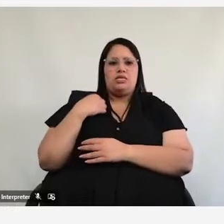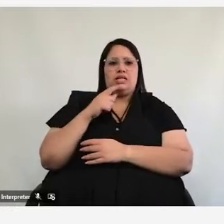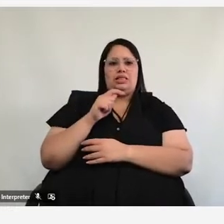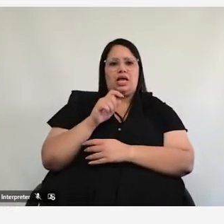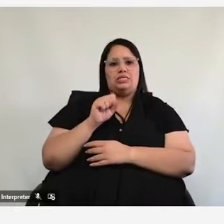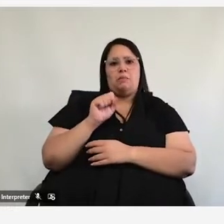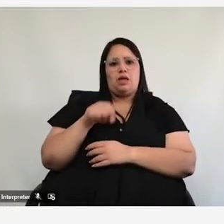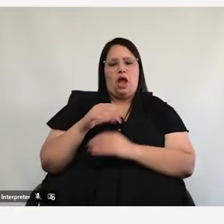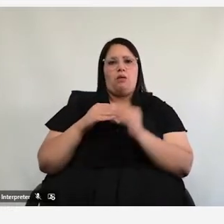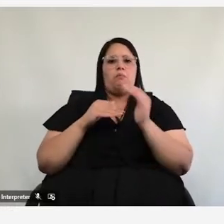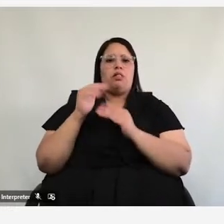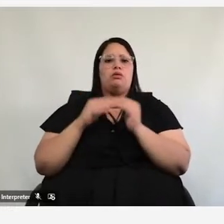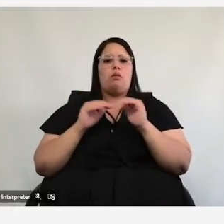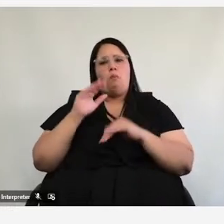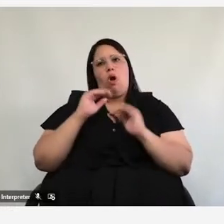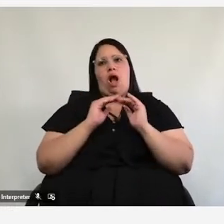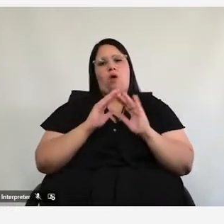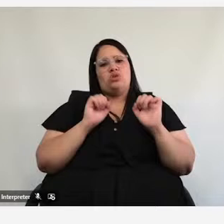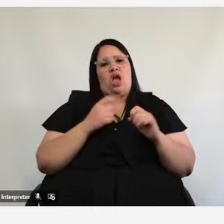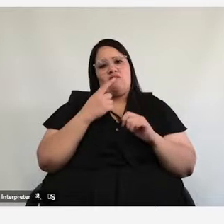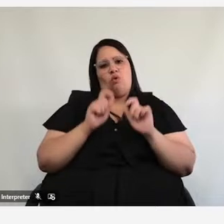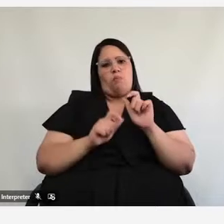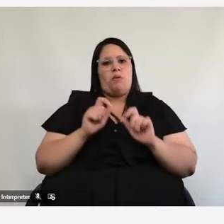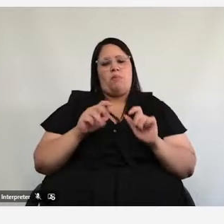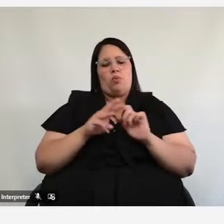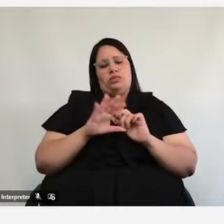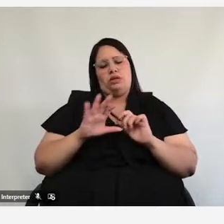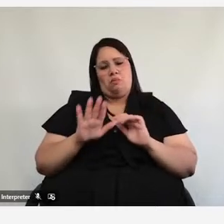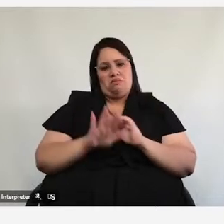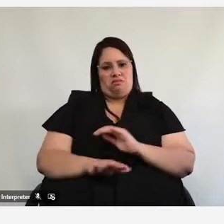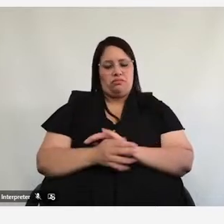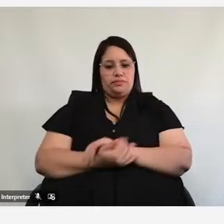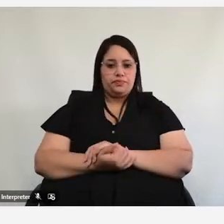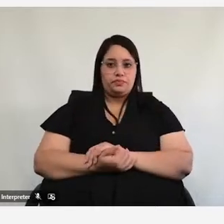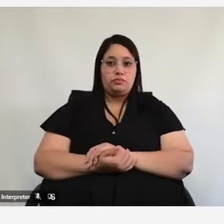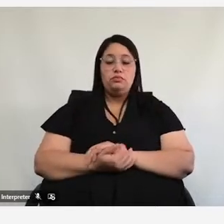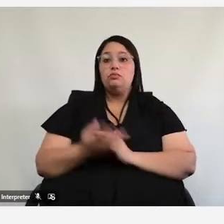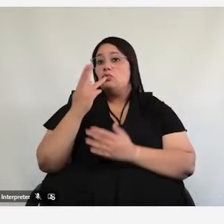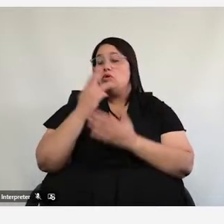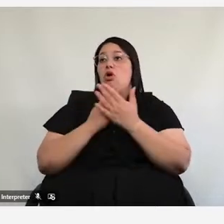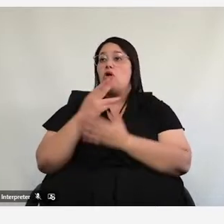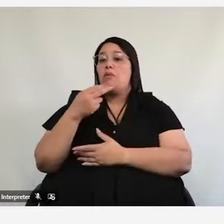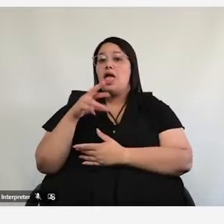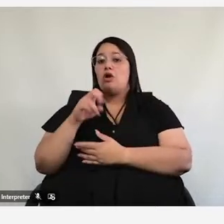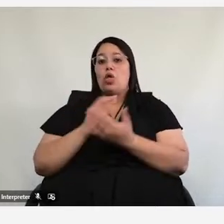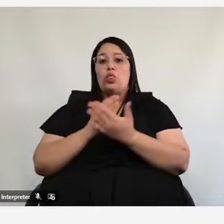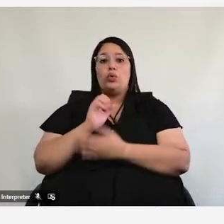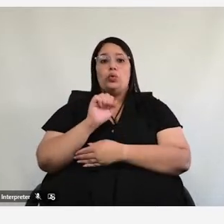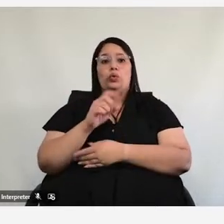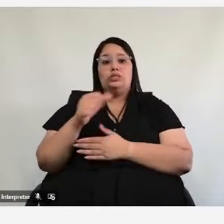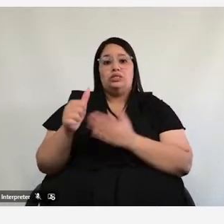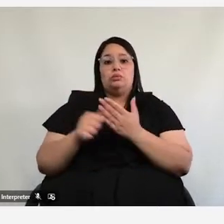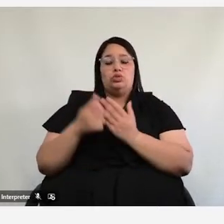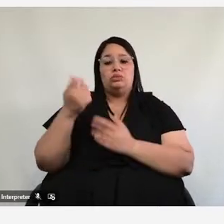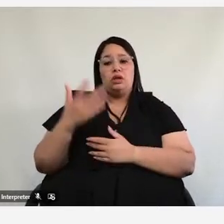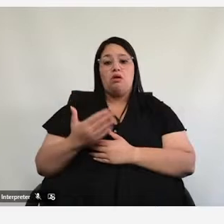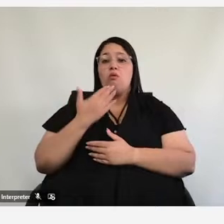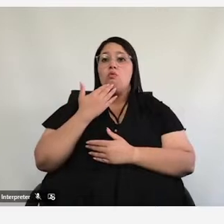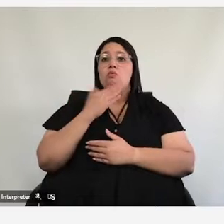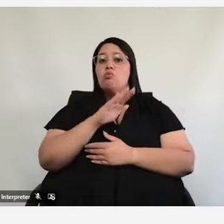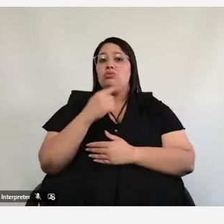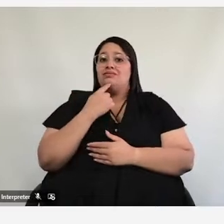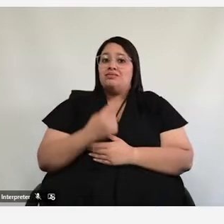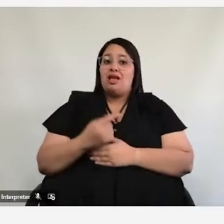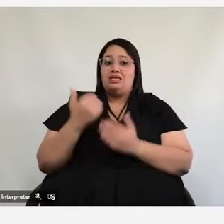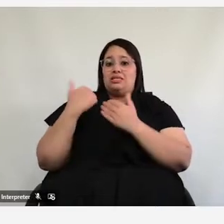Simmers can build more houses for the residents of the Western Cape. To the Honourable Heron, through you, Deputy Speaker, to those claiming that the